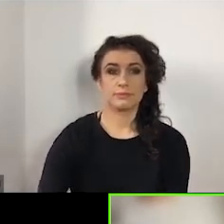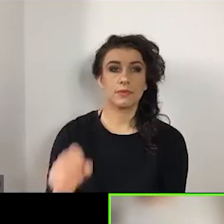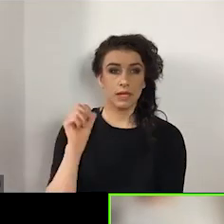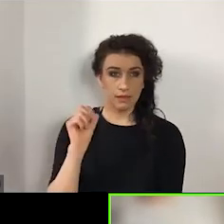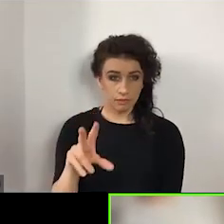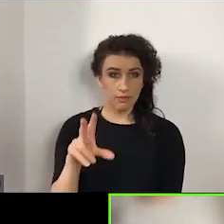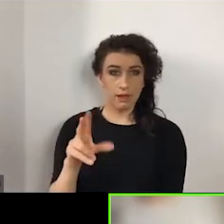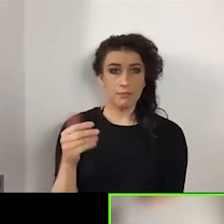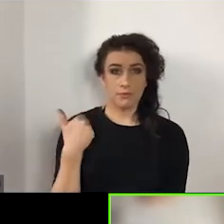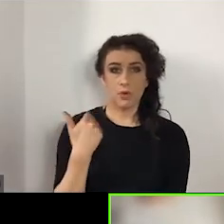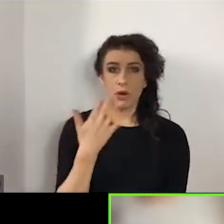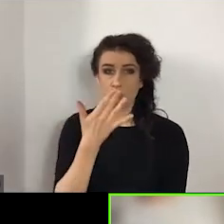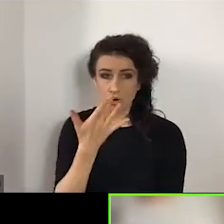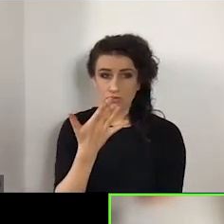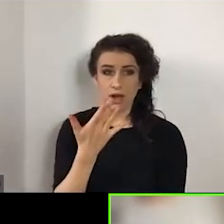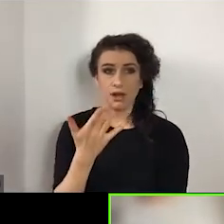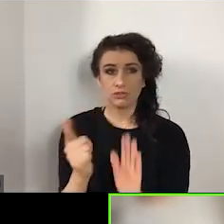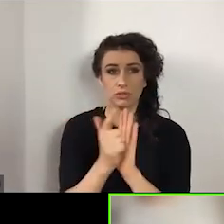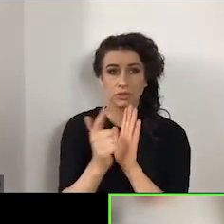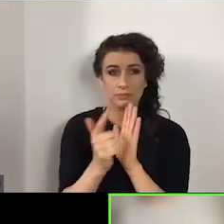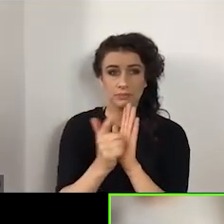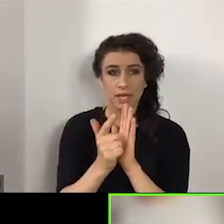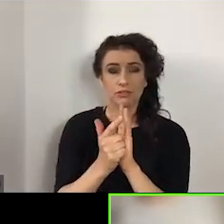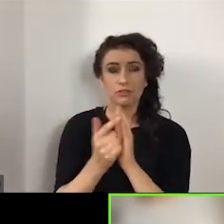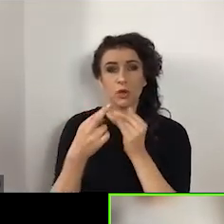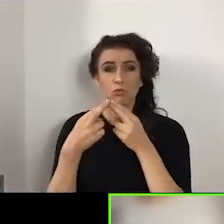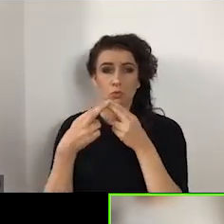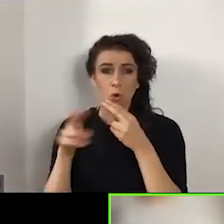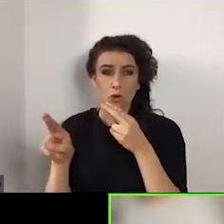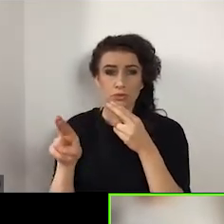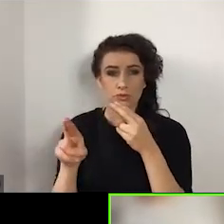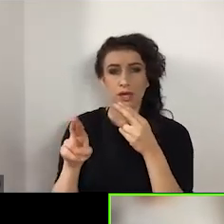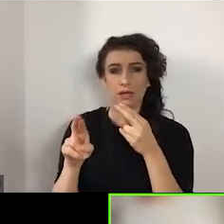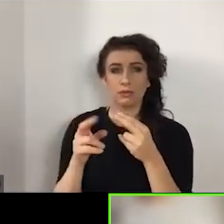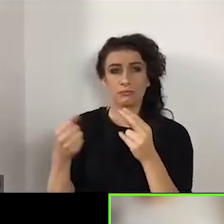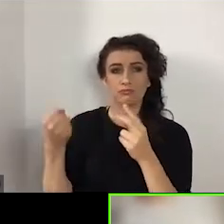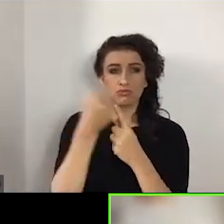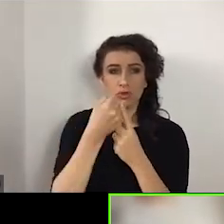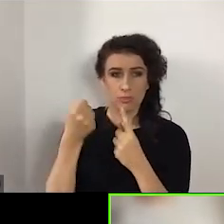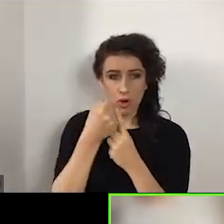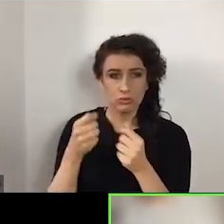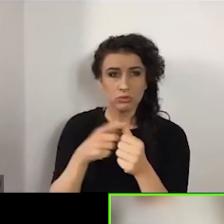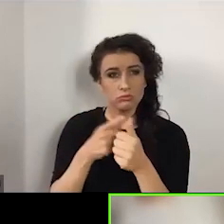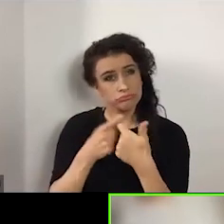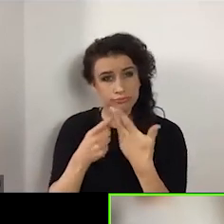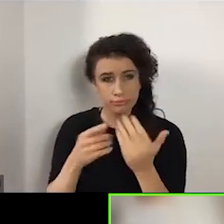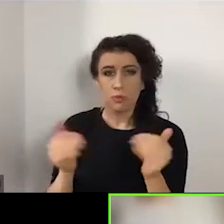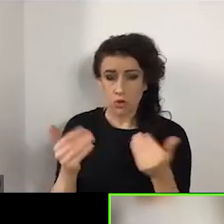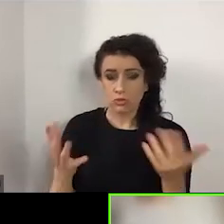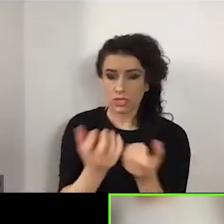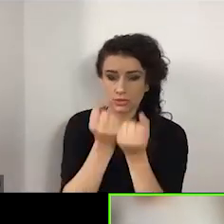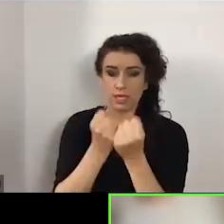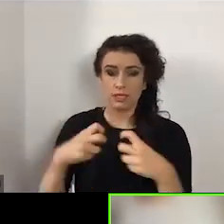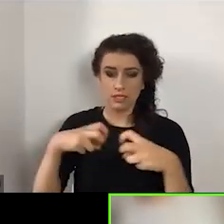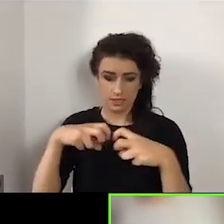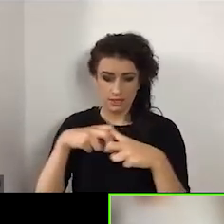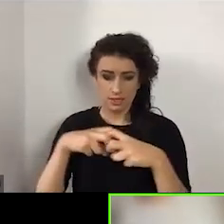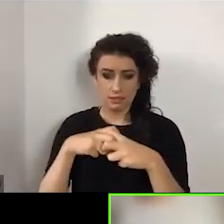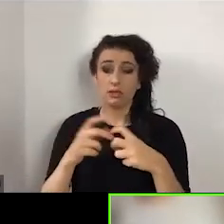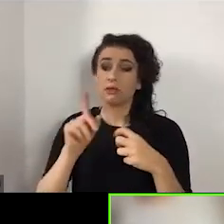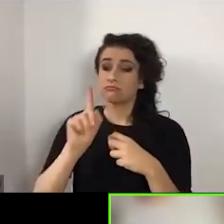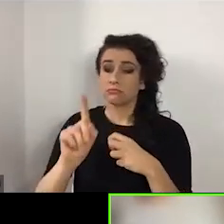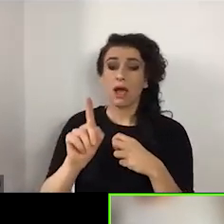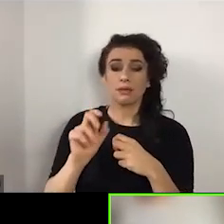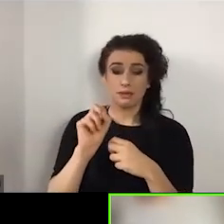but I would say myself, it's a little broad. Like maybe it's because it's very detailed, like violence in